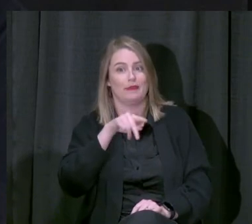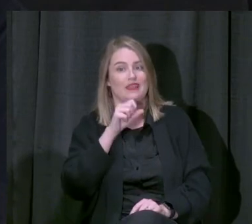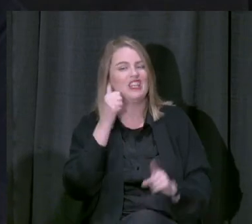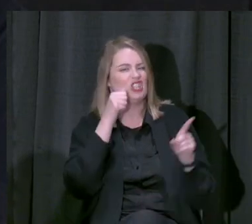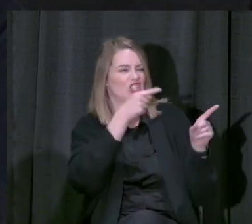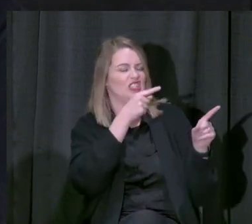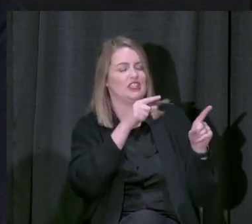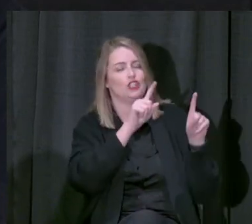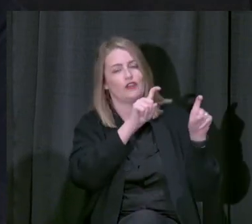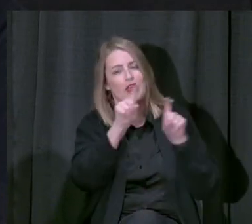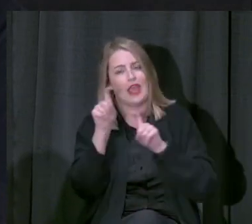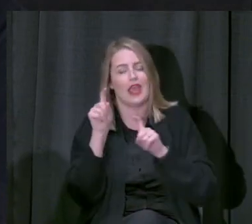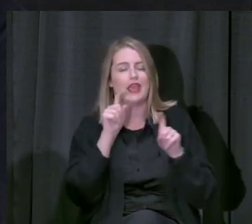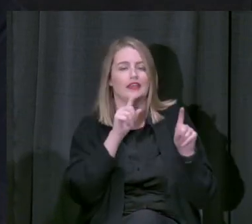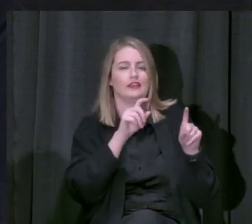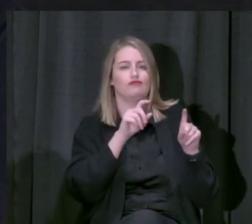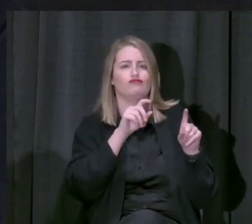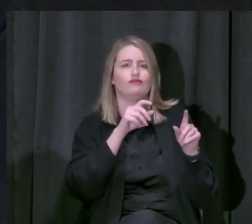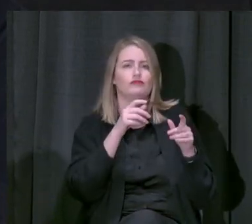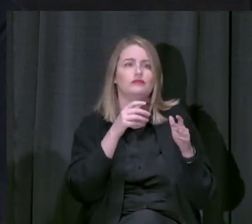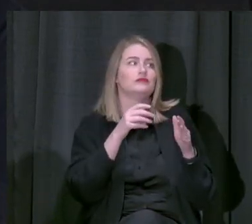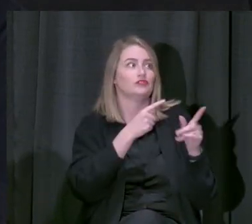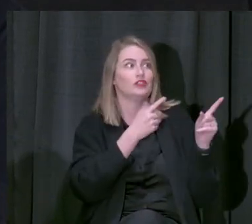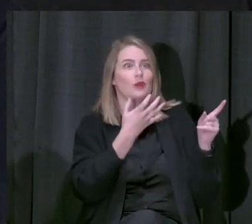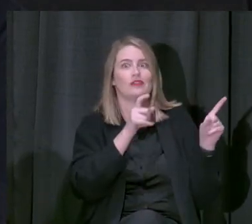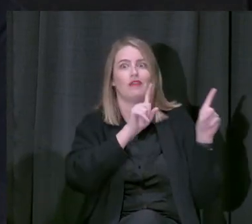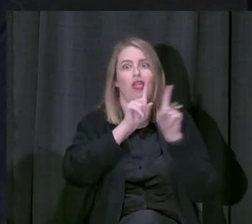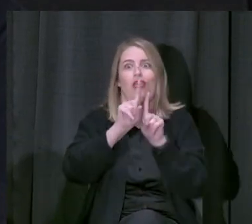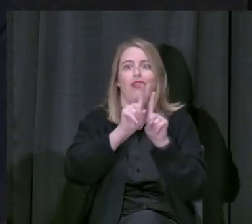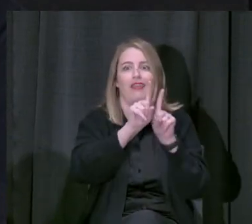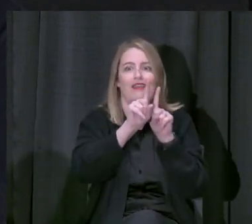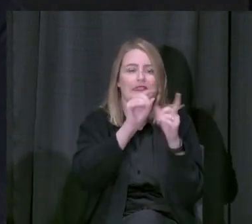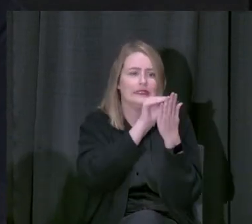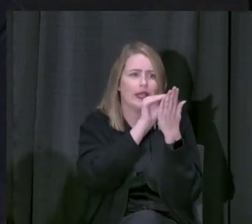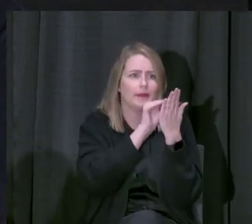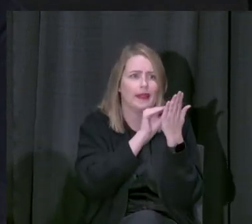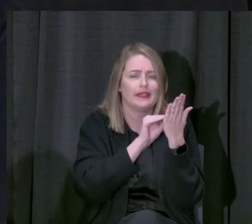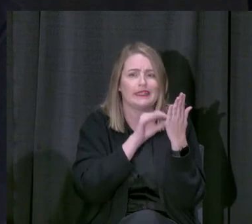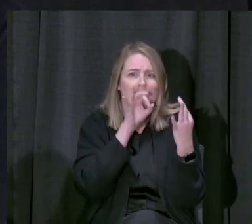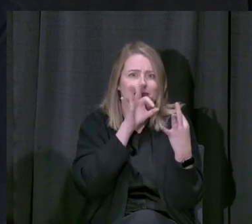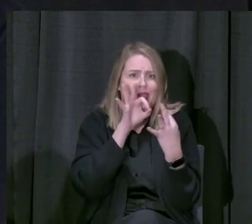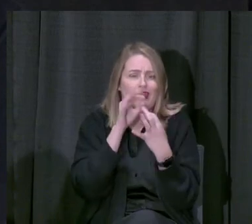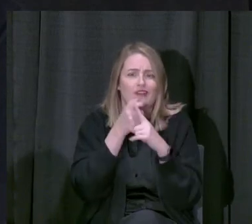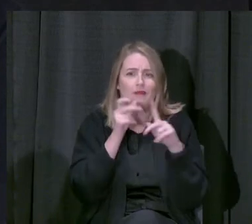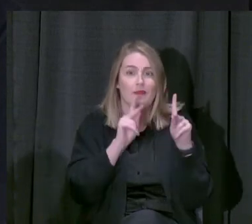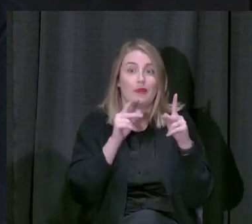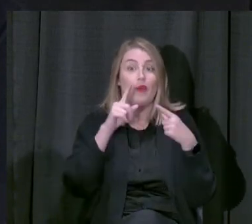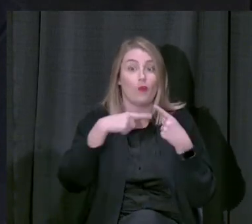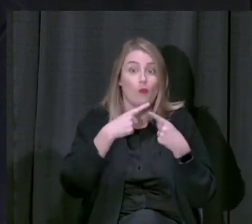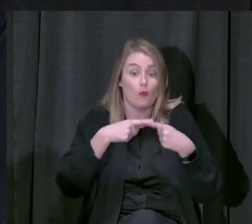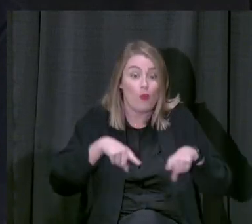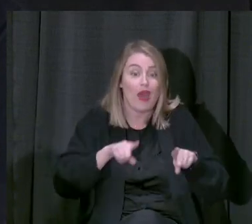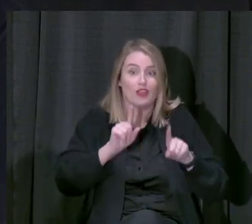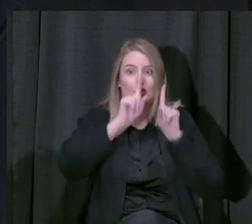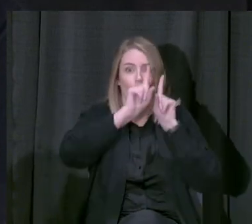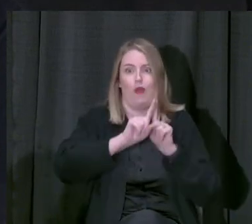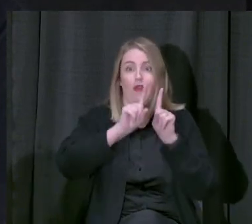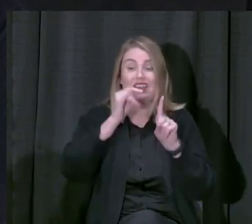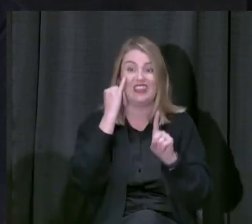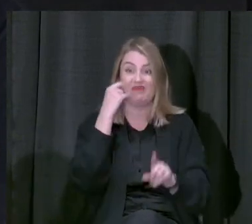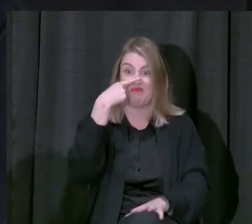of users and this kind of thing. She really wants to tag along and document feedback from people as you go. So if you have a